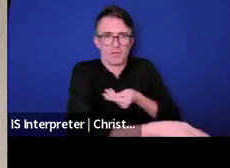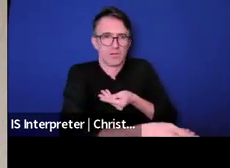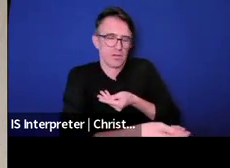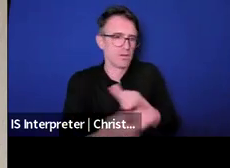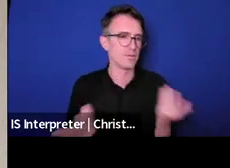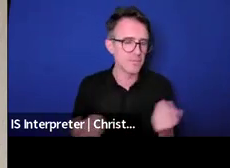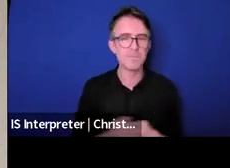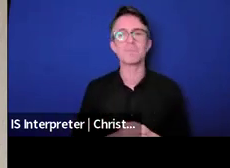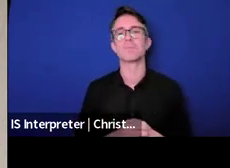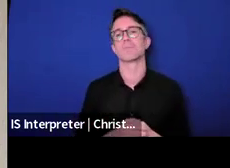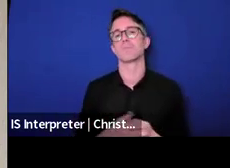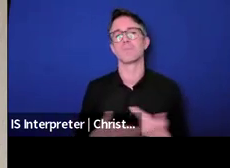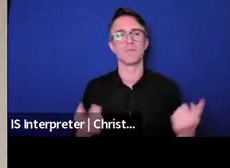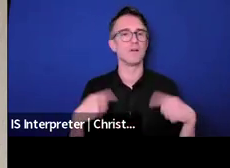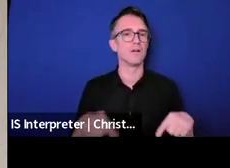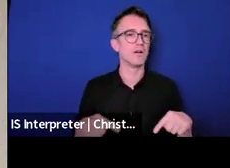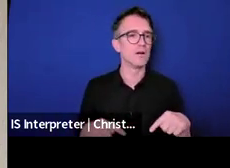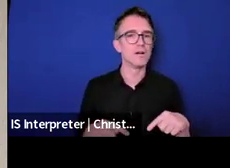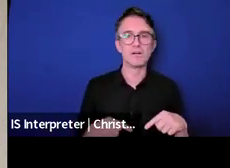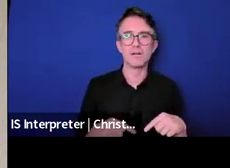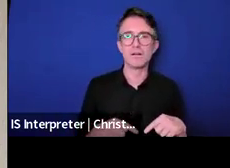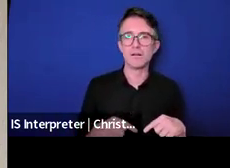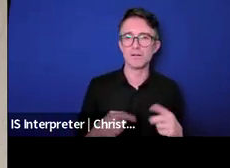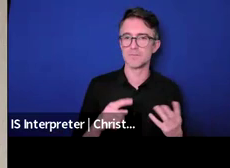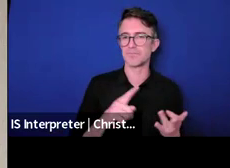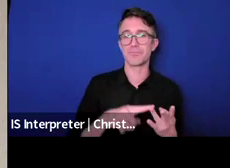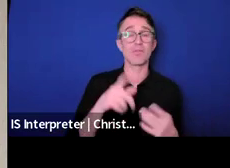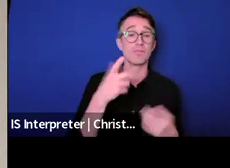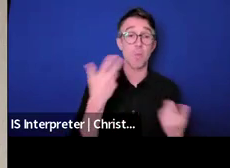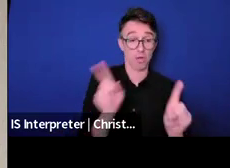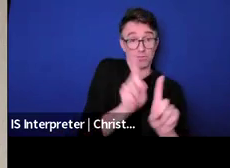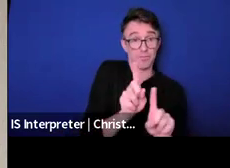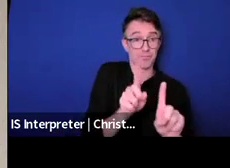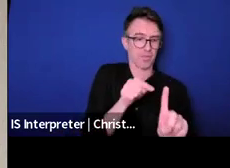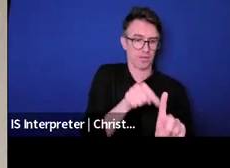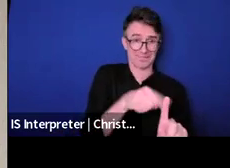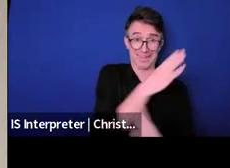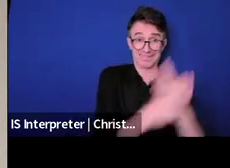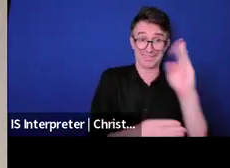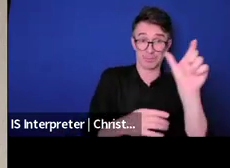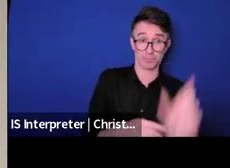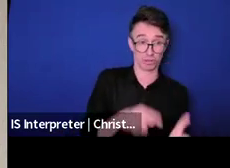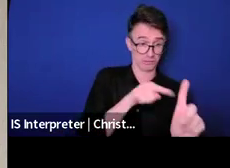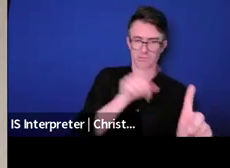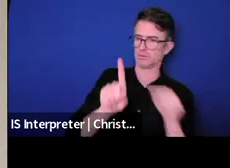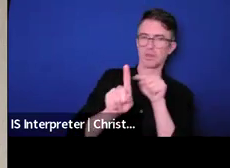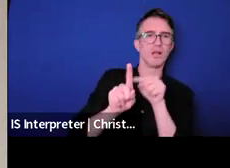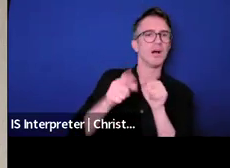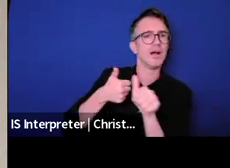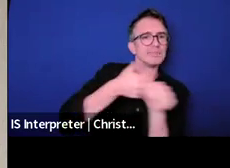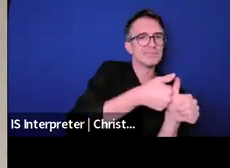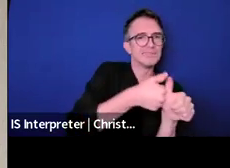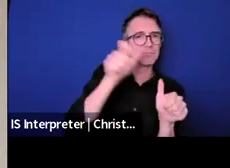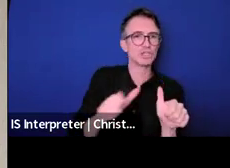is the personal assistance service, which was piloted last year. And based on the lessons learned,